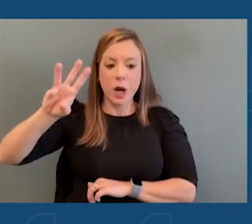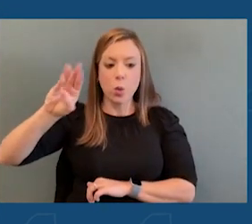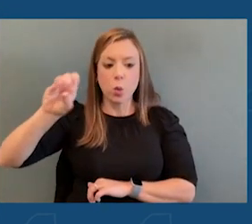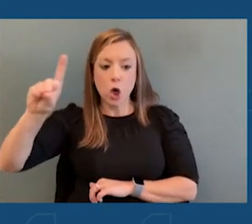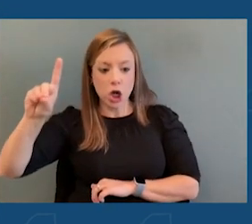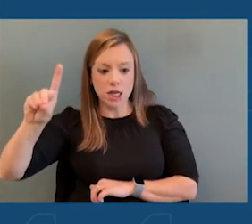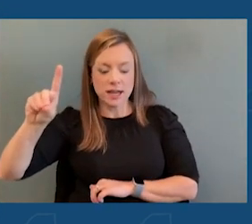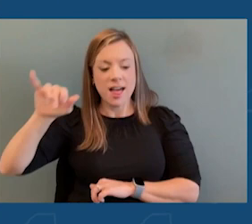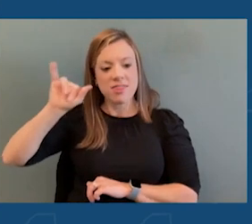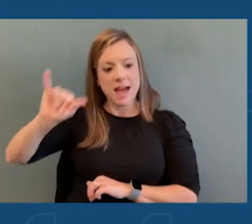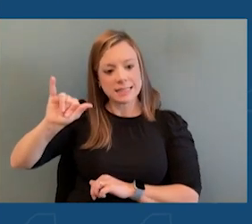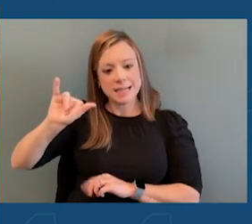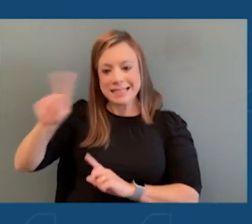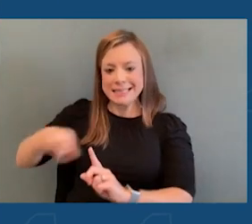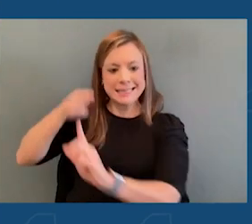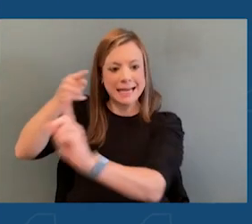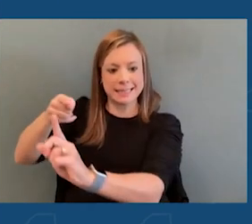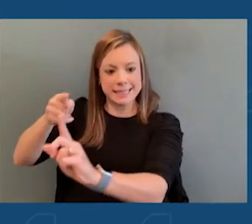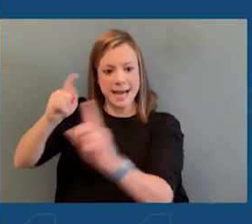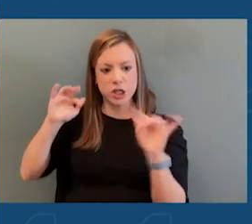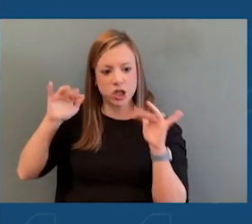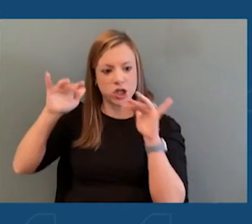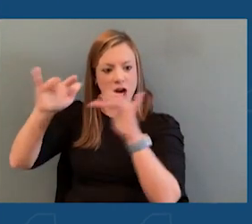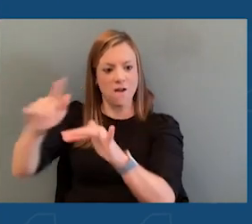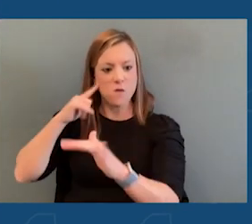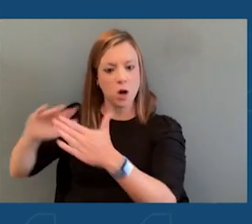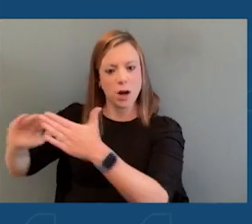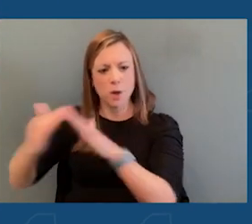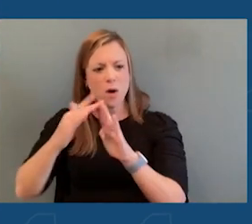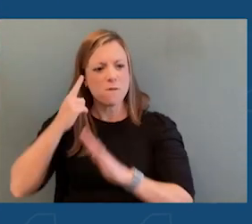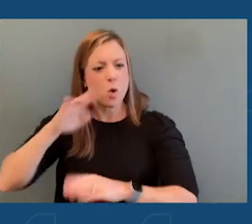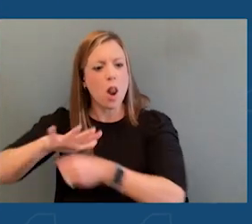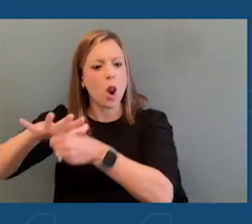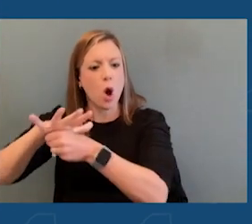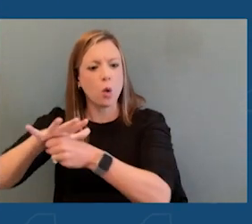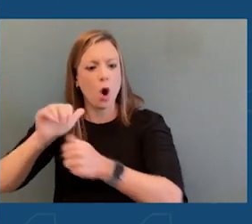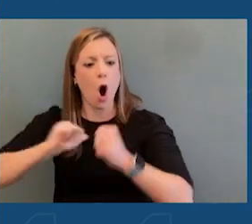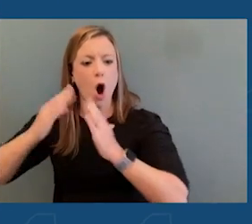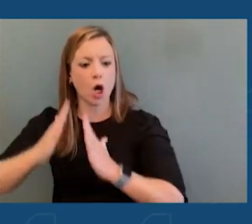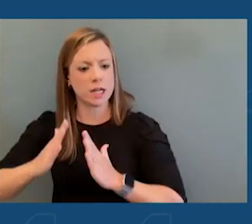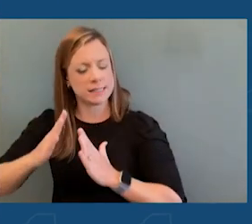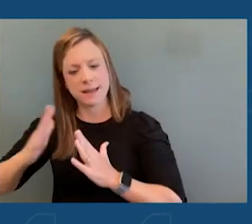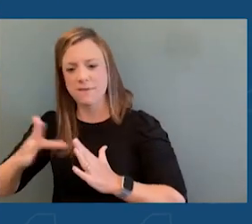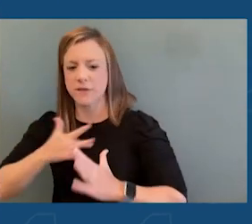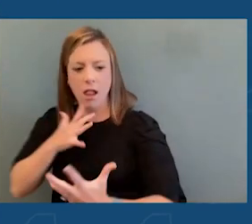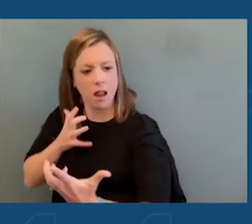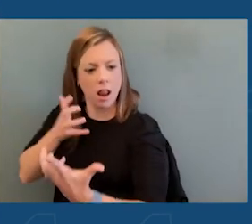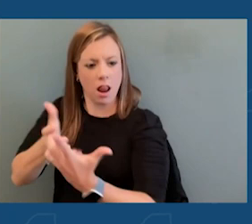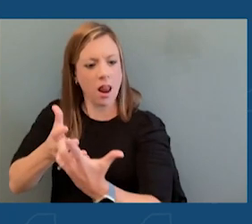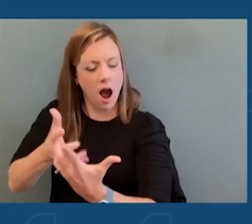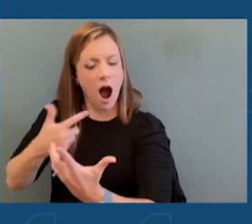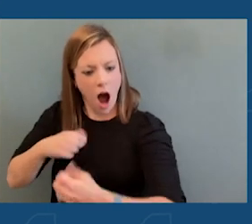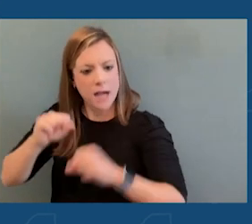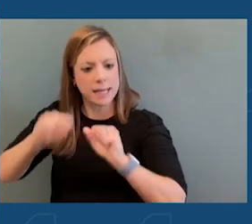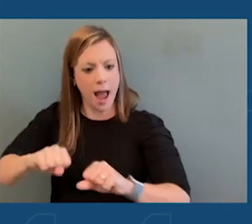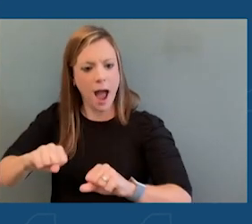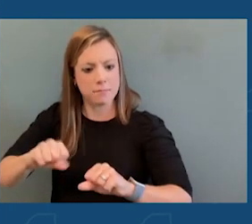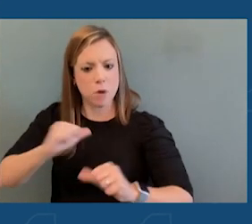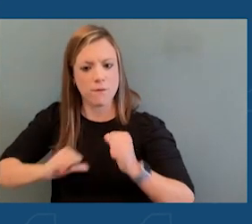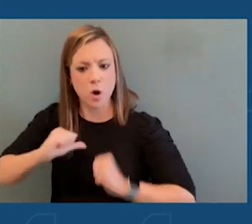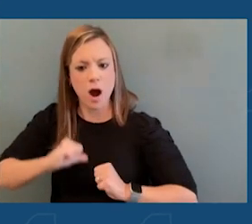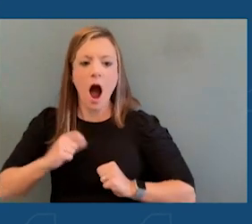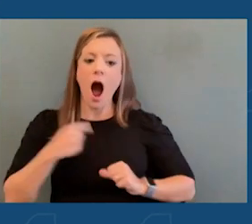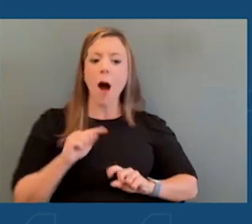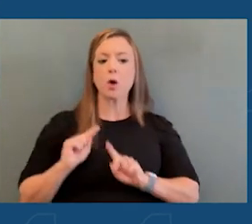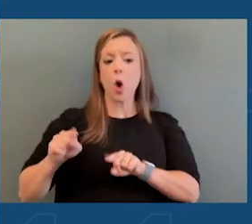community, a place where local artists can find a home, but also a place where anyone from across the city can say, I'm going to Inwood to watch